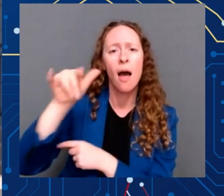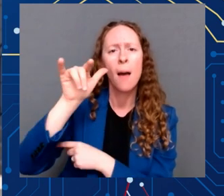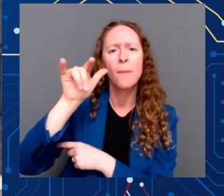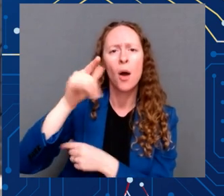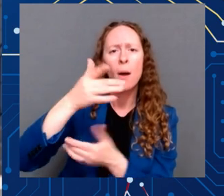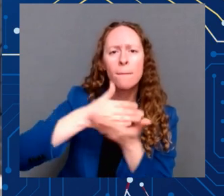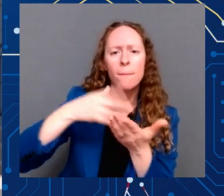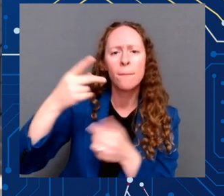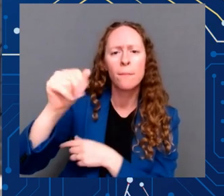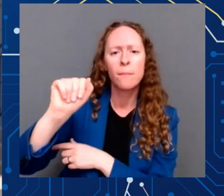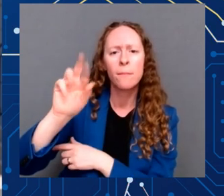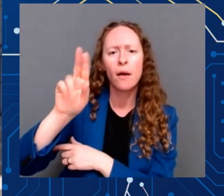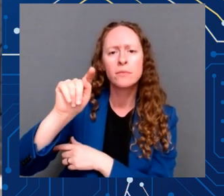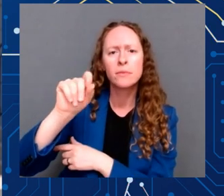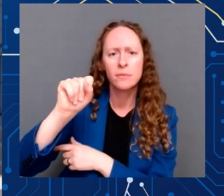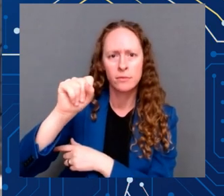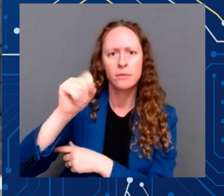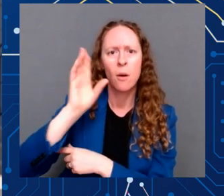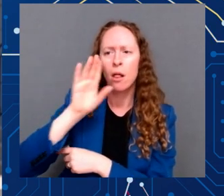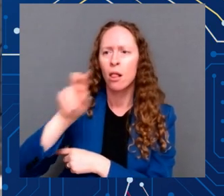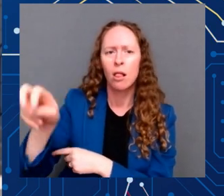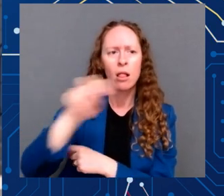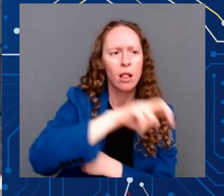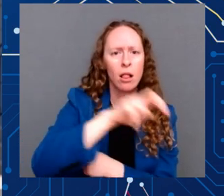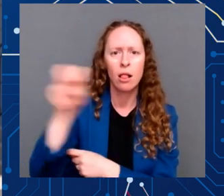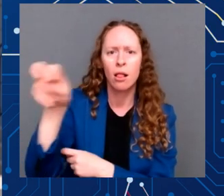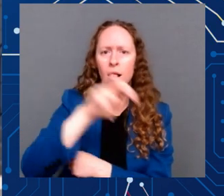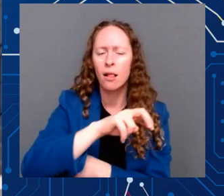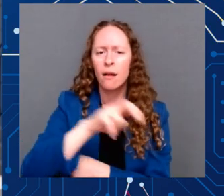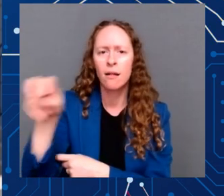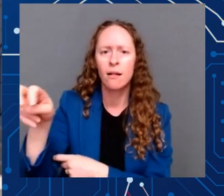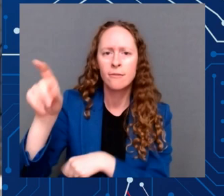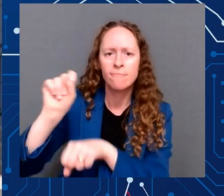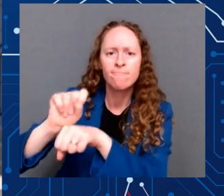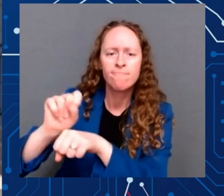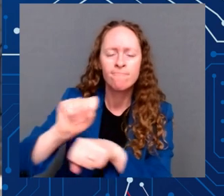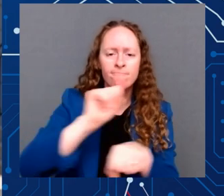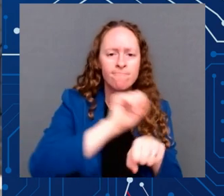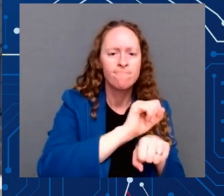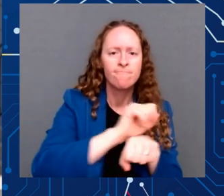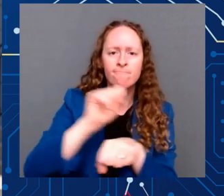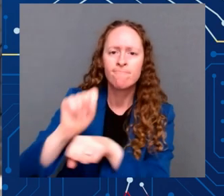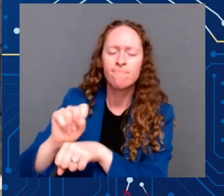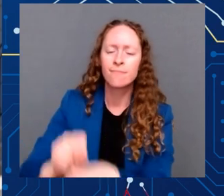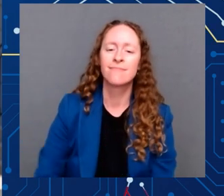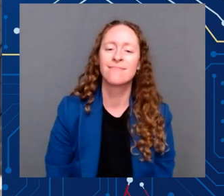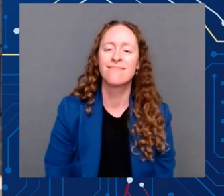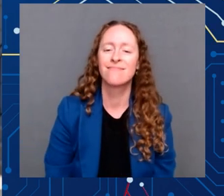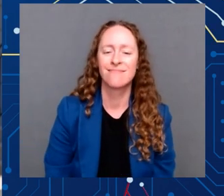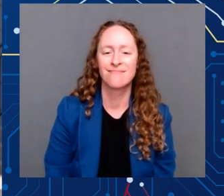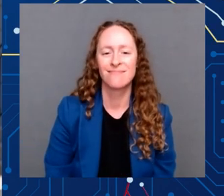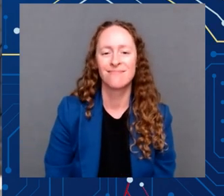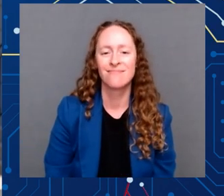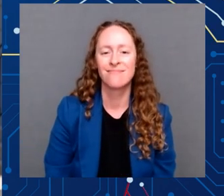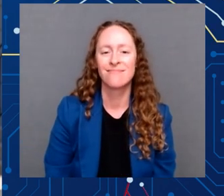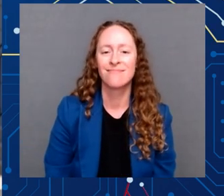I would used to try and call out sick so I could ride with him because for lunch he would always give me a Snickers bar and it was always the king size.